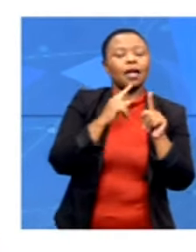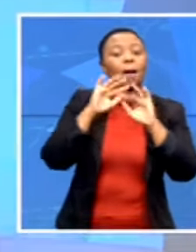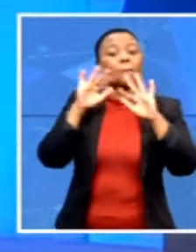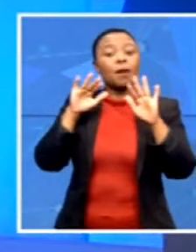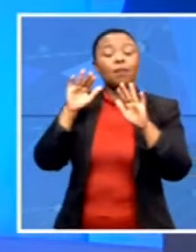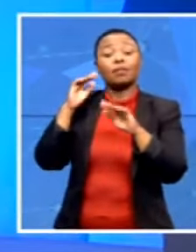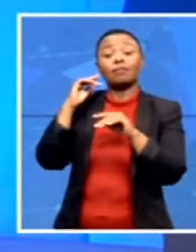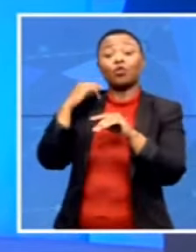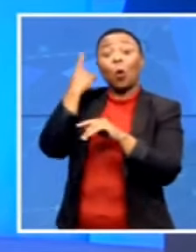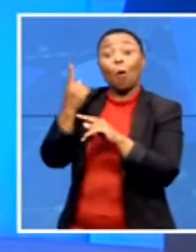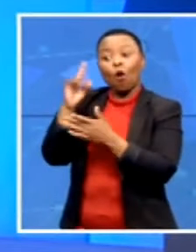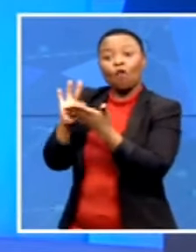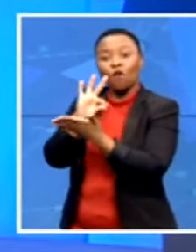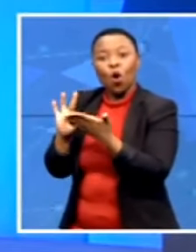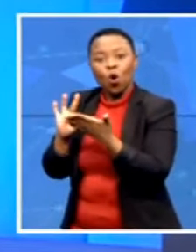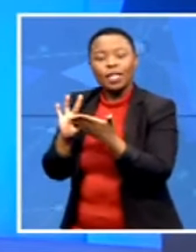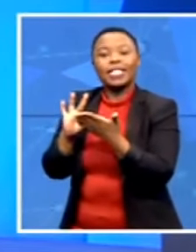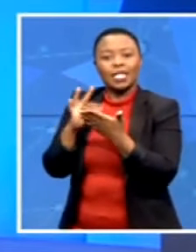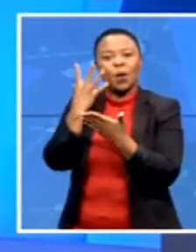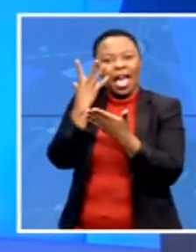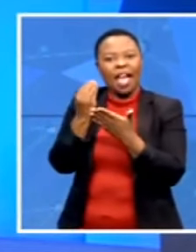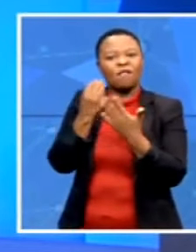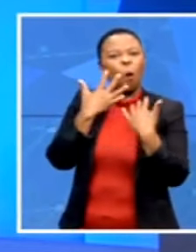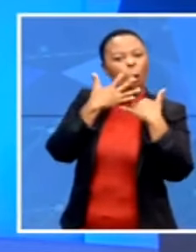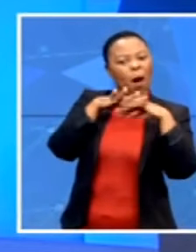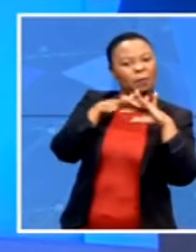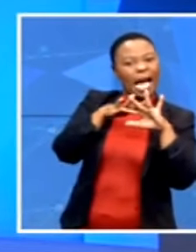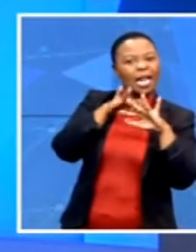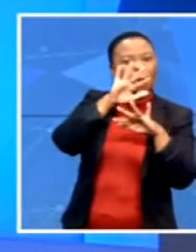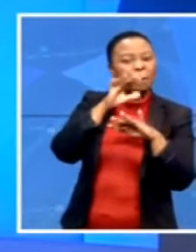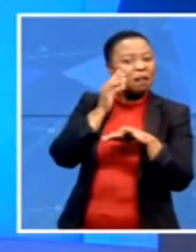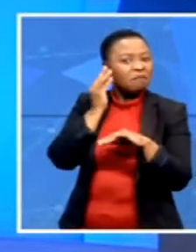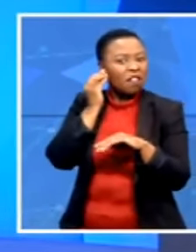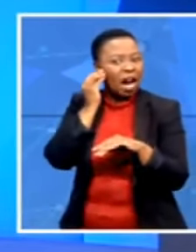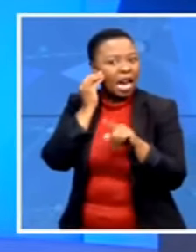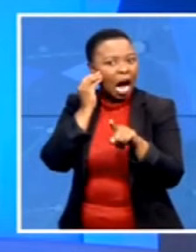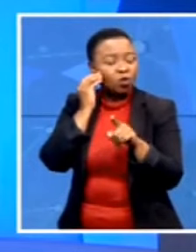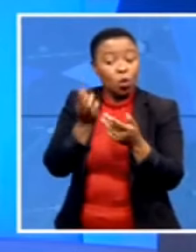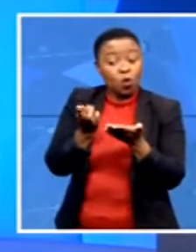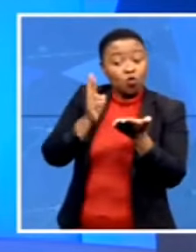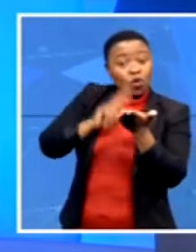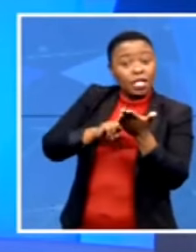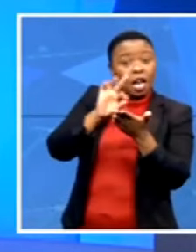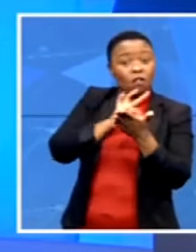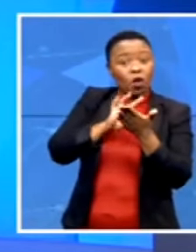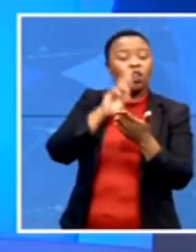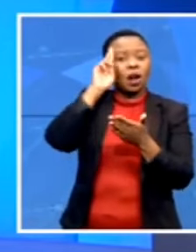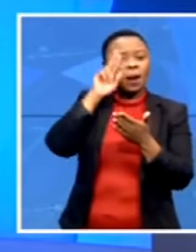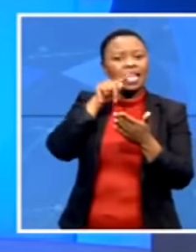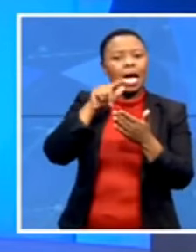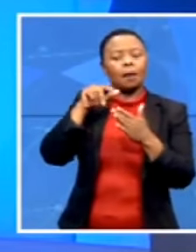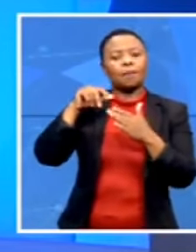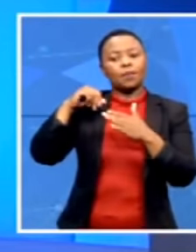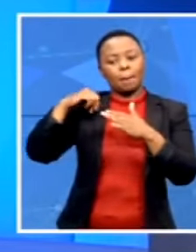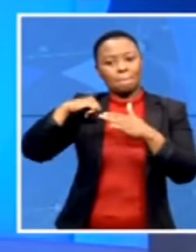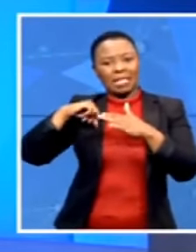section of the website where people can find out where you're registered to vote. Because remember, this is the municipal elections. It's not like you can vote anywhere. You have